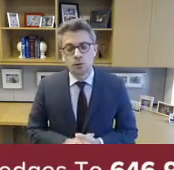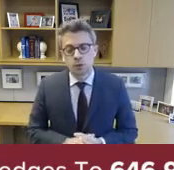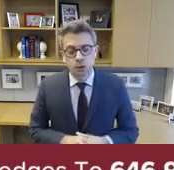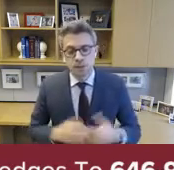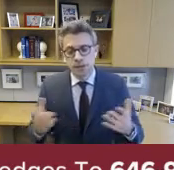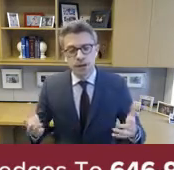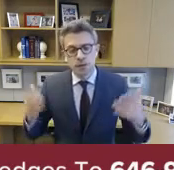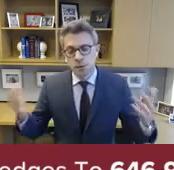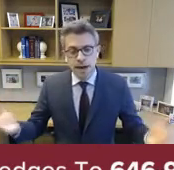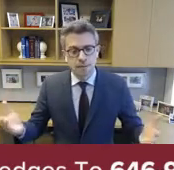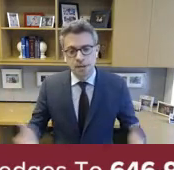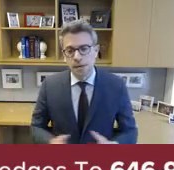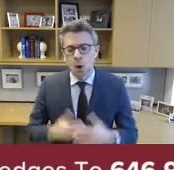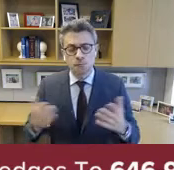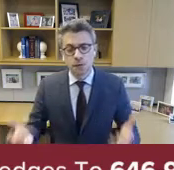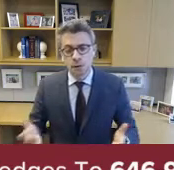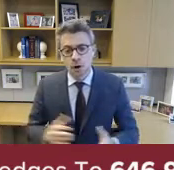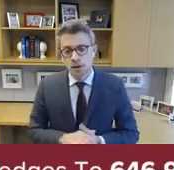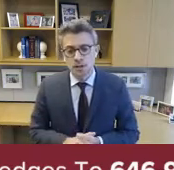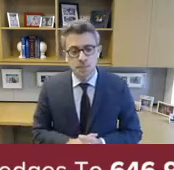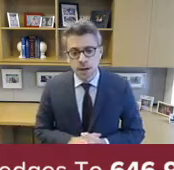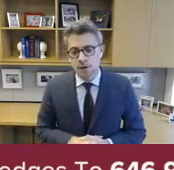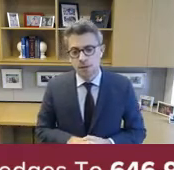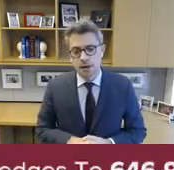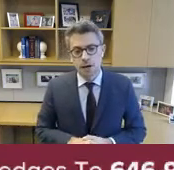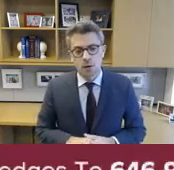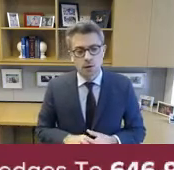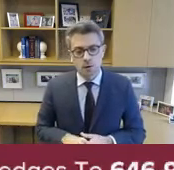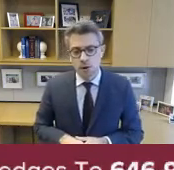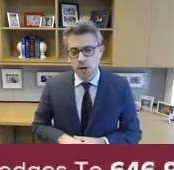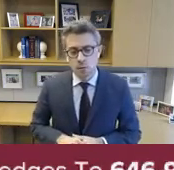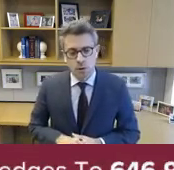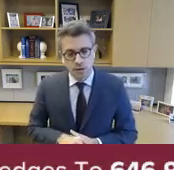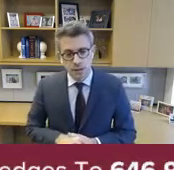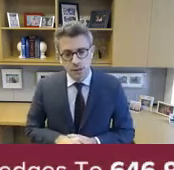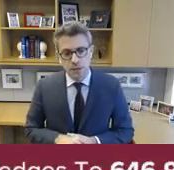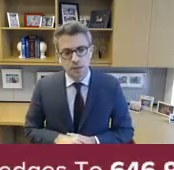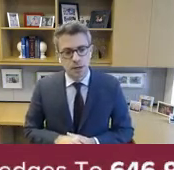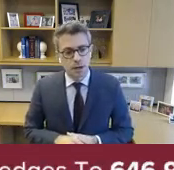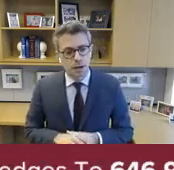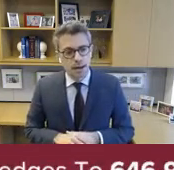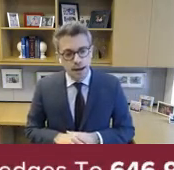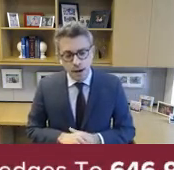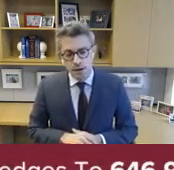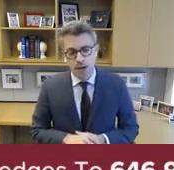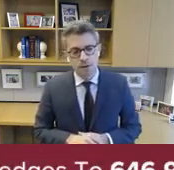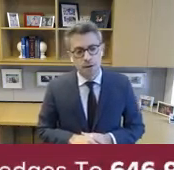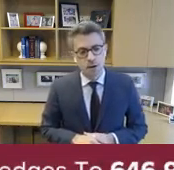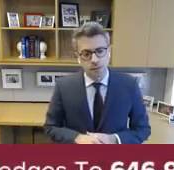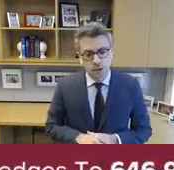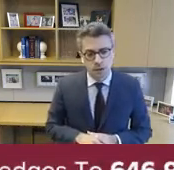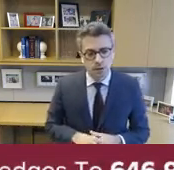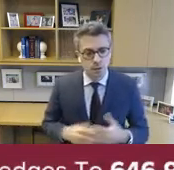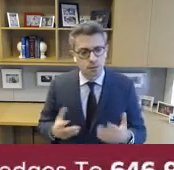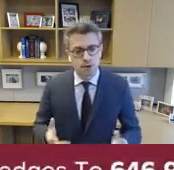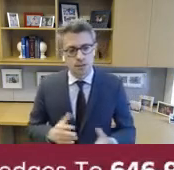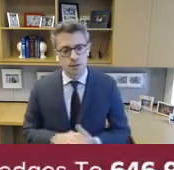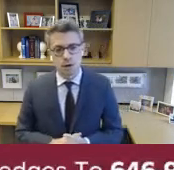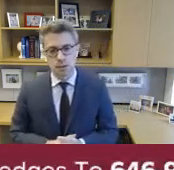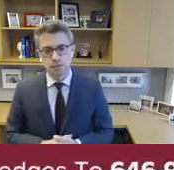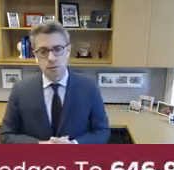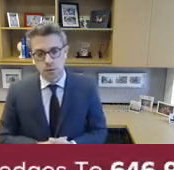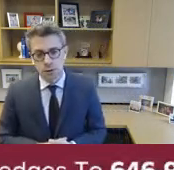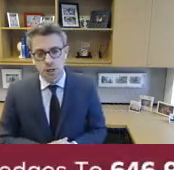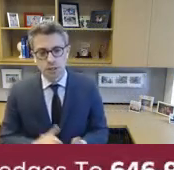You should be. You can be. Hopefully, you are inspired by all the great work that Jamie and Eric have done over the years to